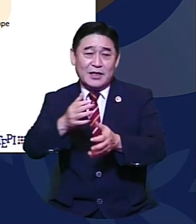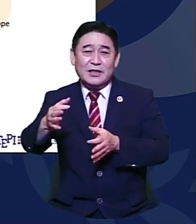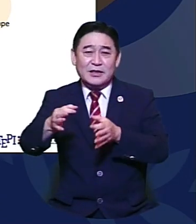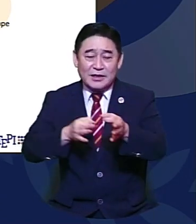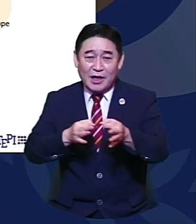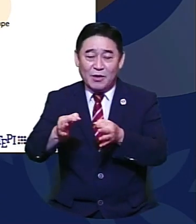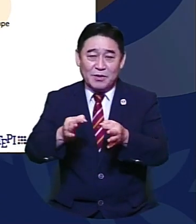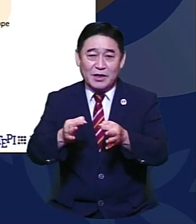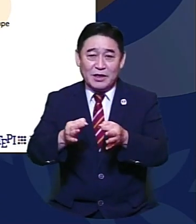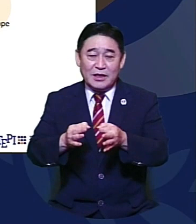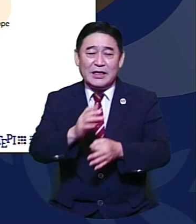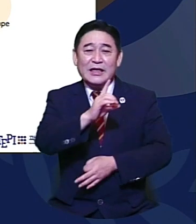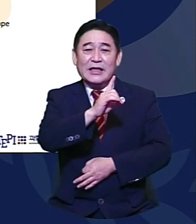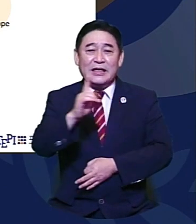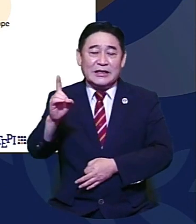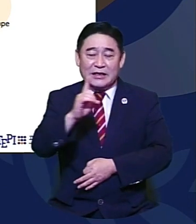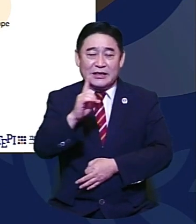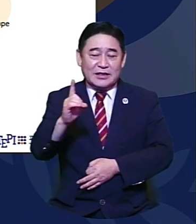has emerged,